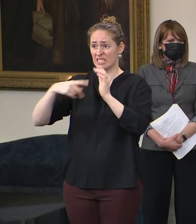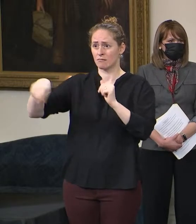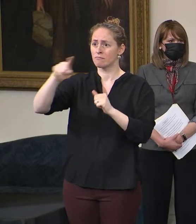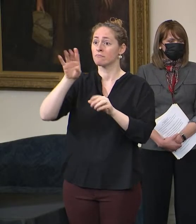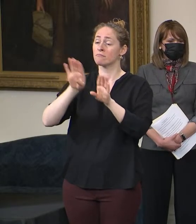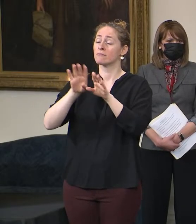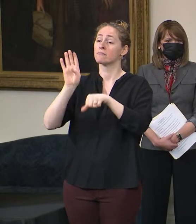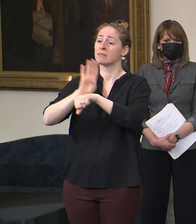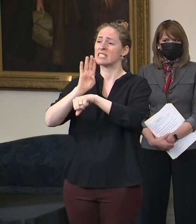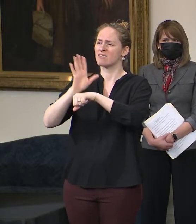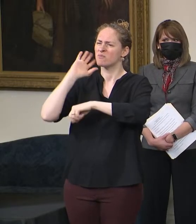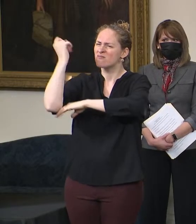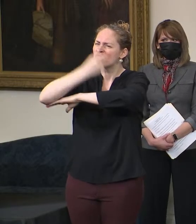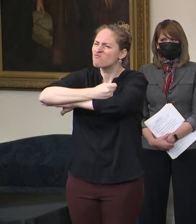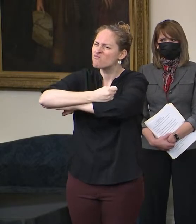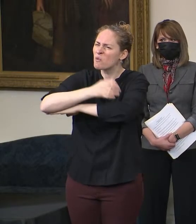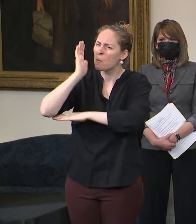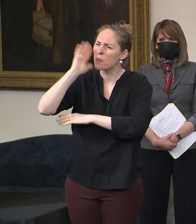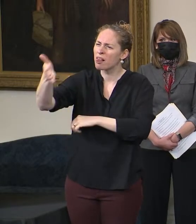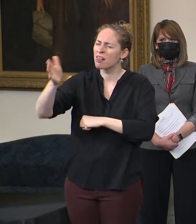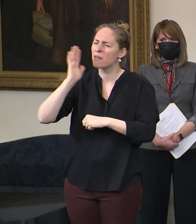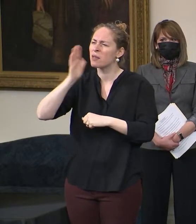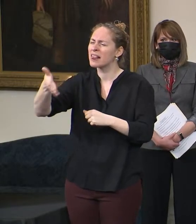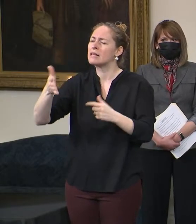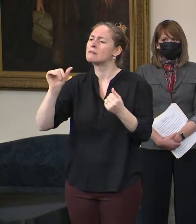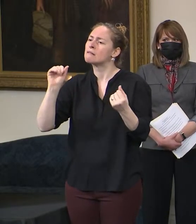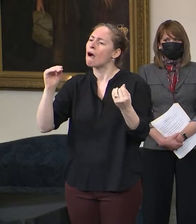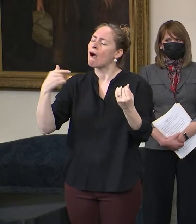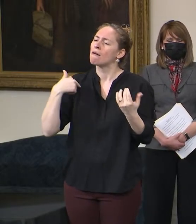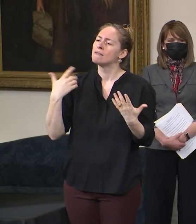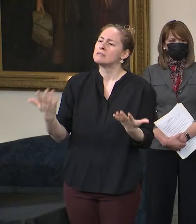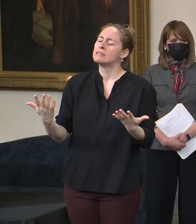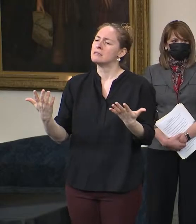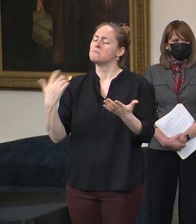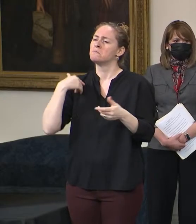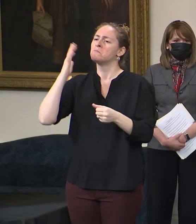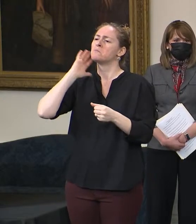be essential to saving lives and stopping the hospitals from overflowing.